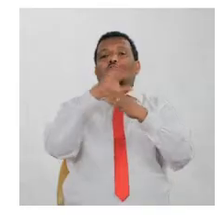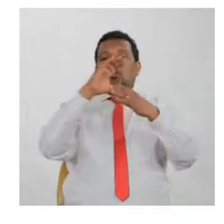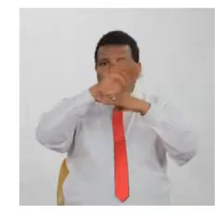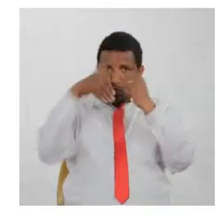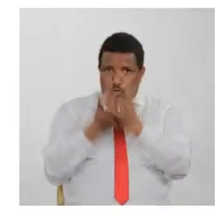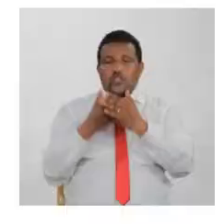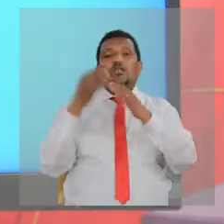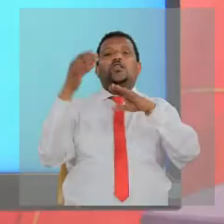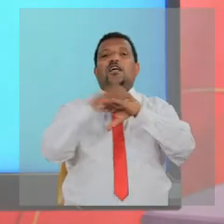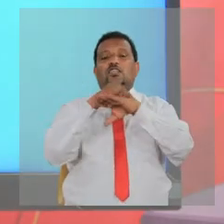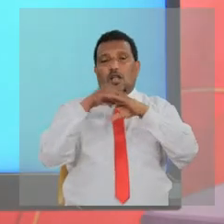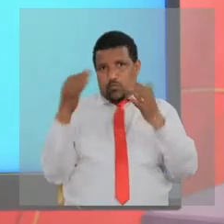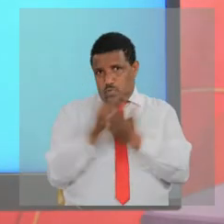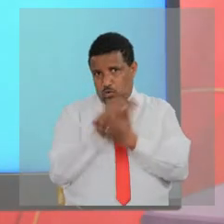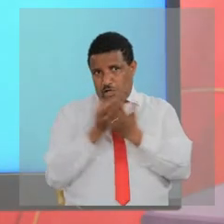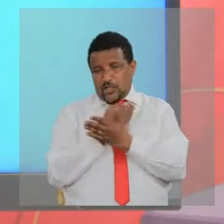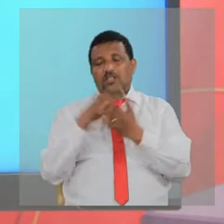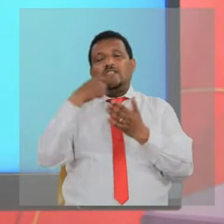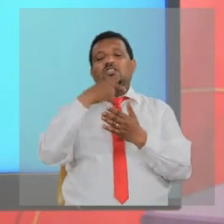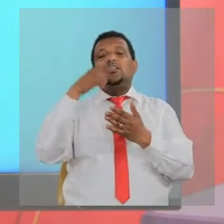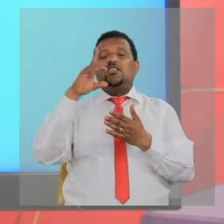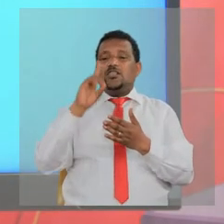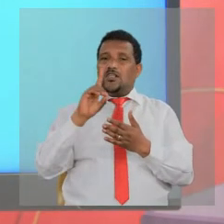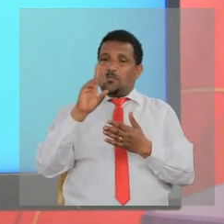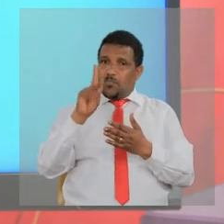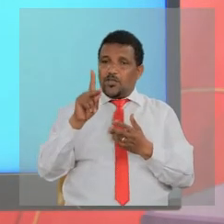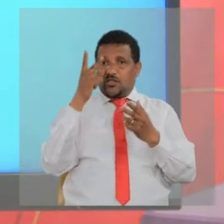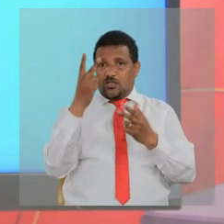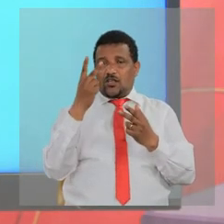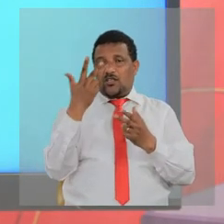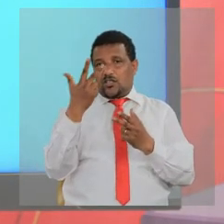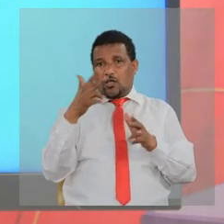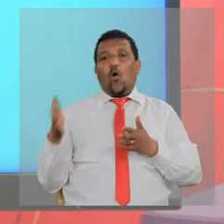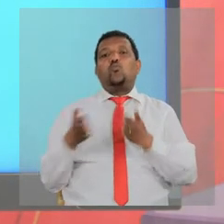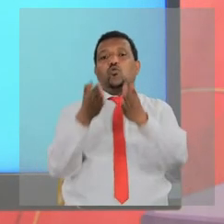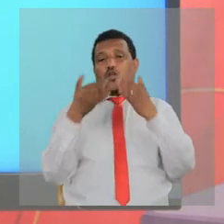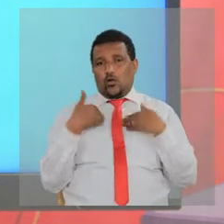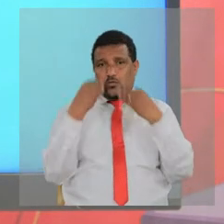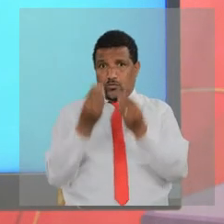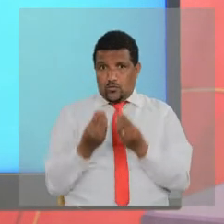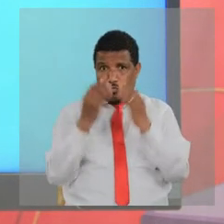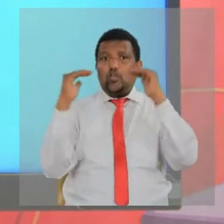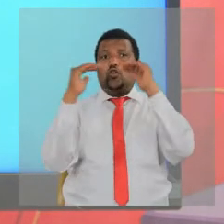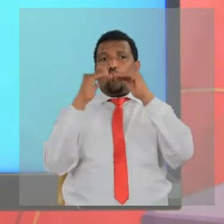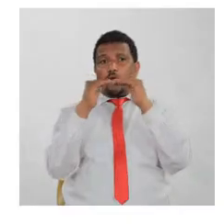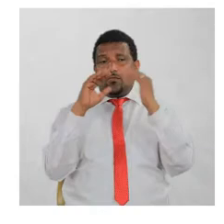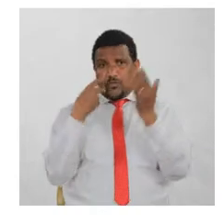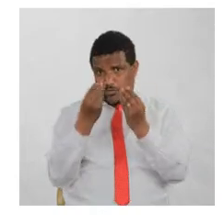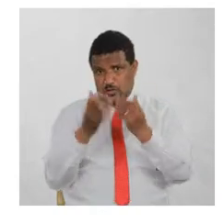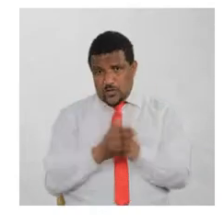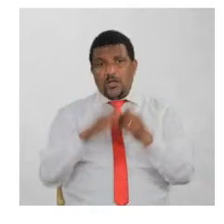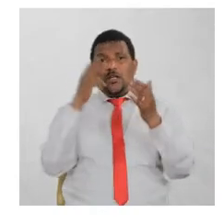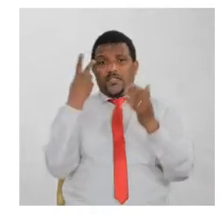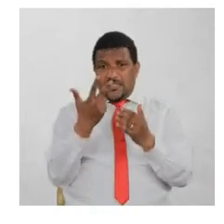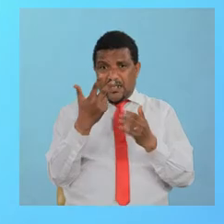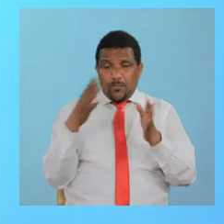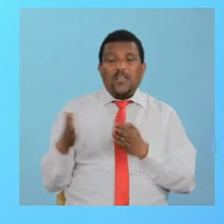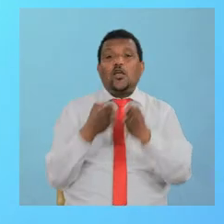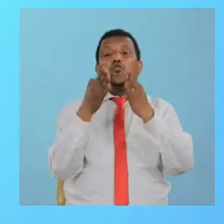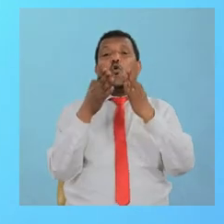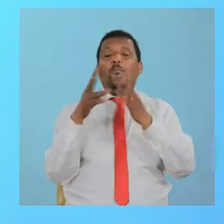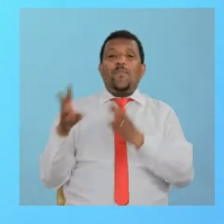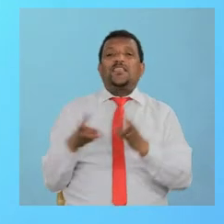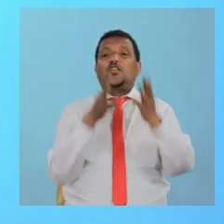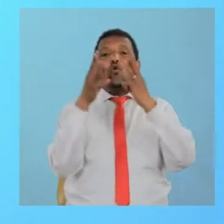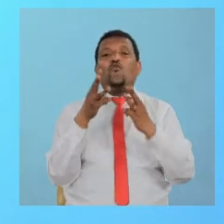product. Measuring GDP using these three approaches is expected to give equal results. That means the three methods of measuring